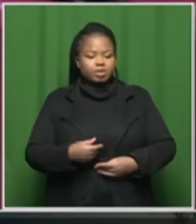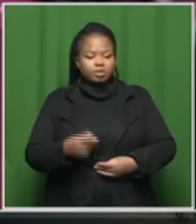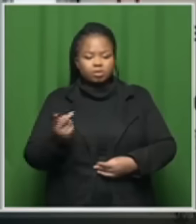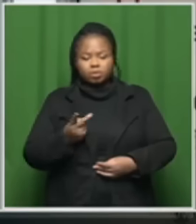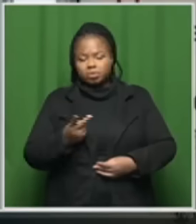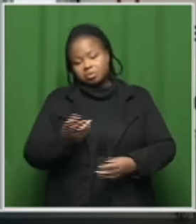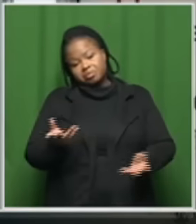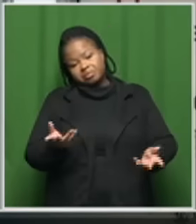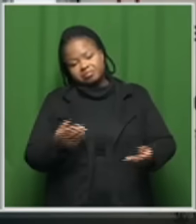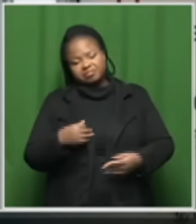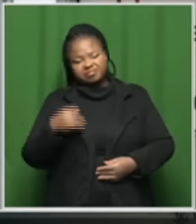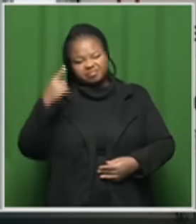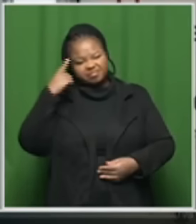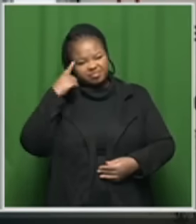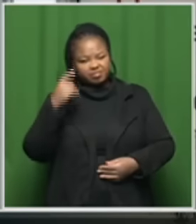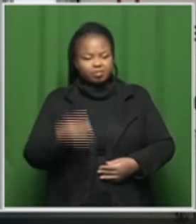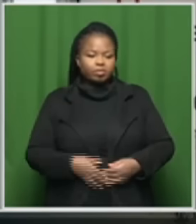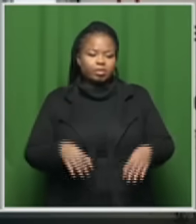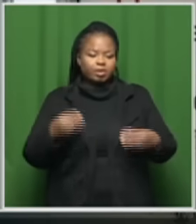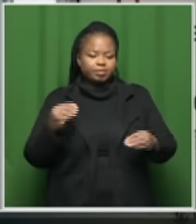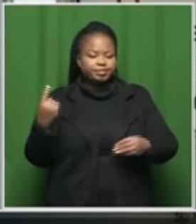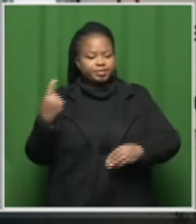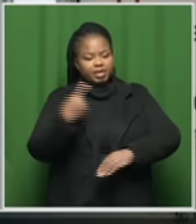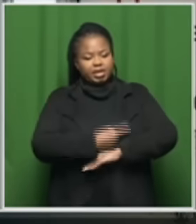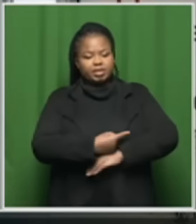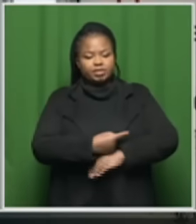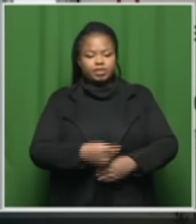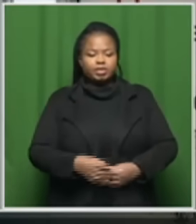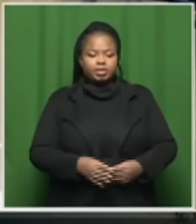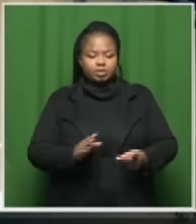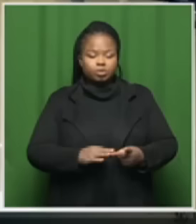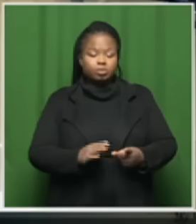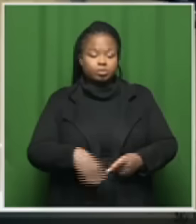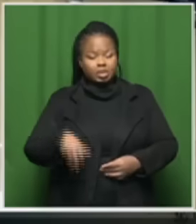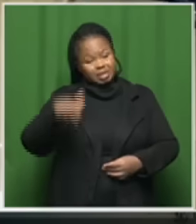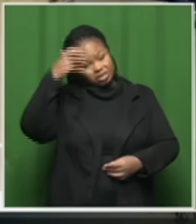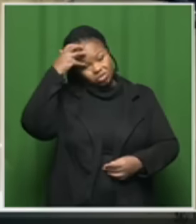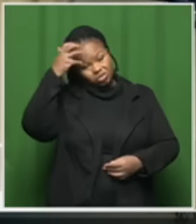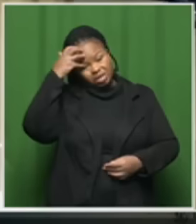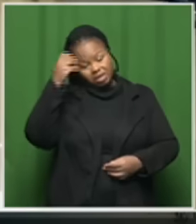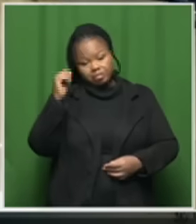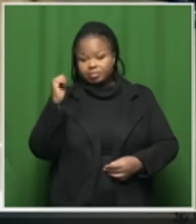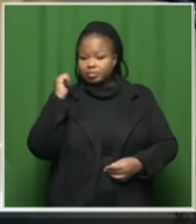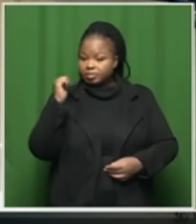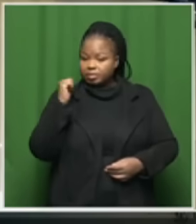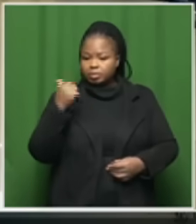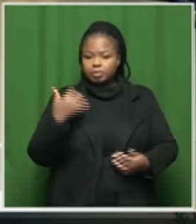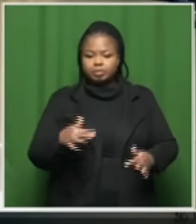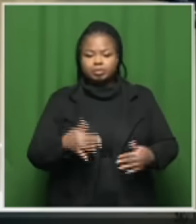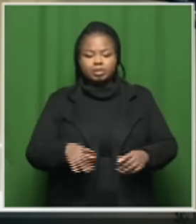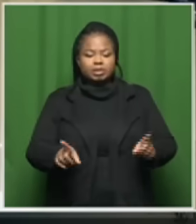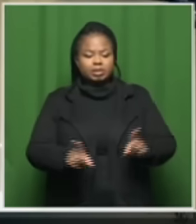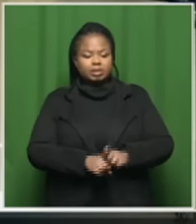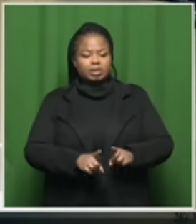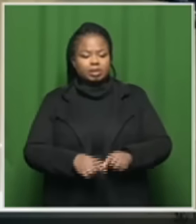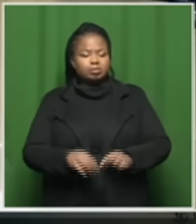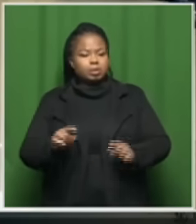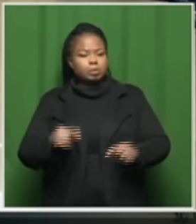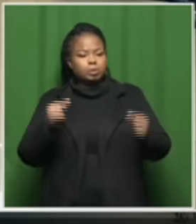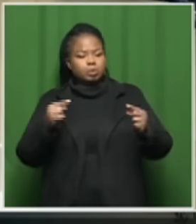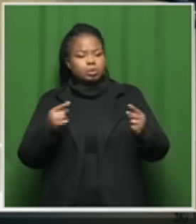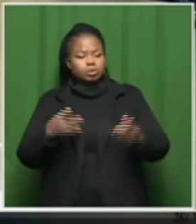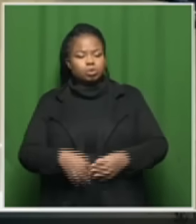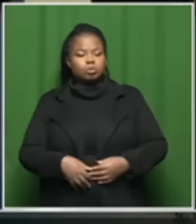I think it was just a busy day yesterday for President Trump, including the argument and the tension